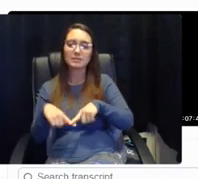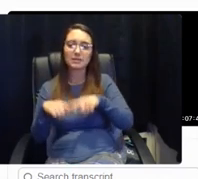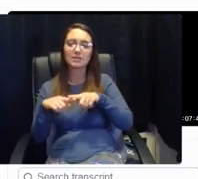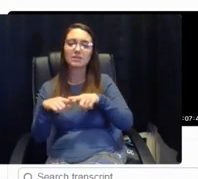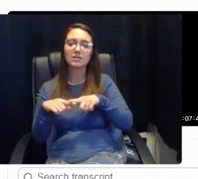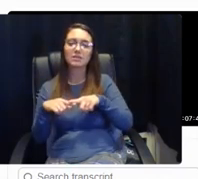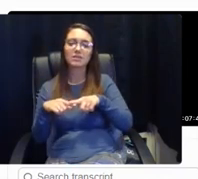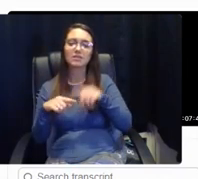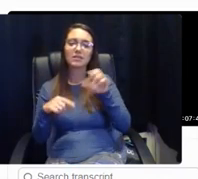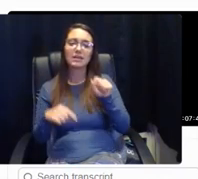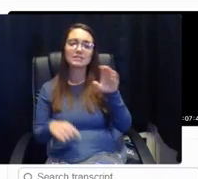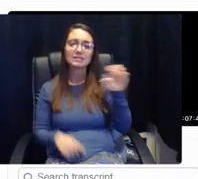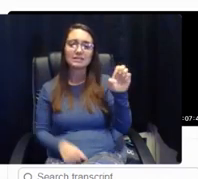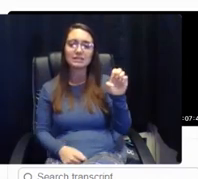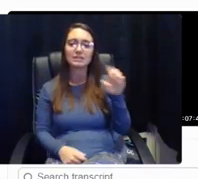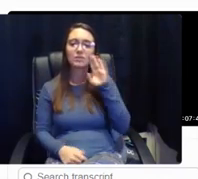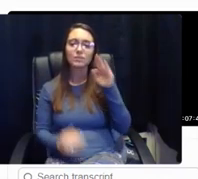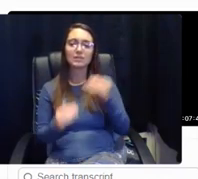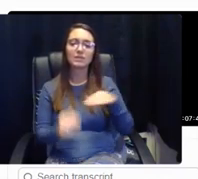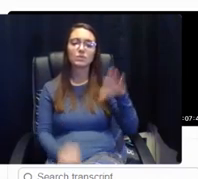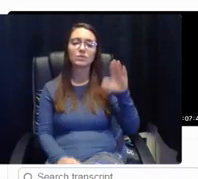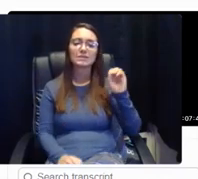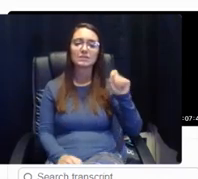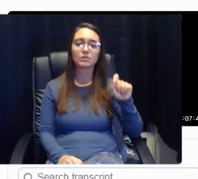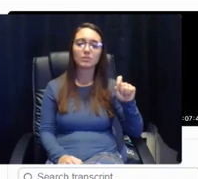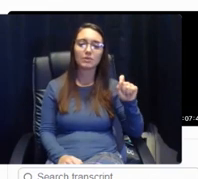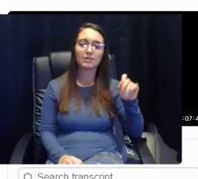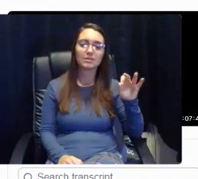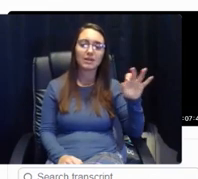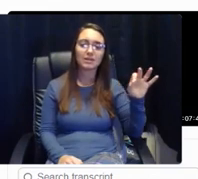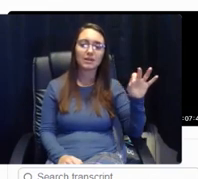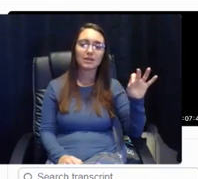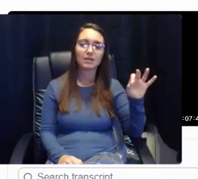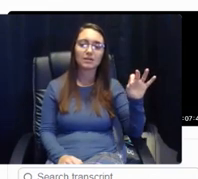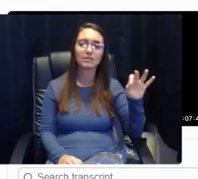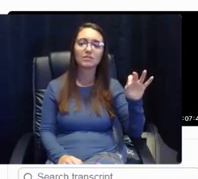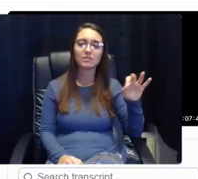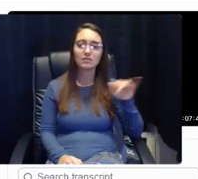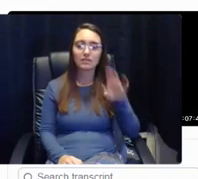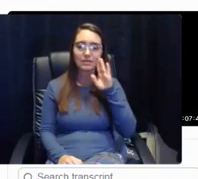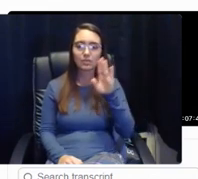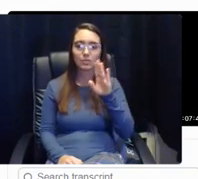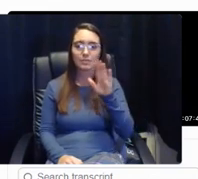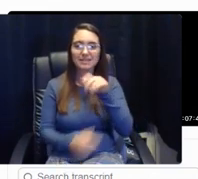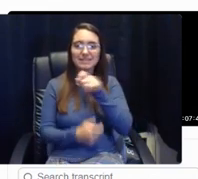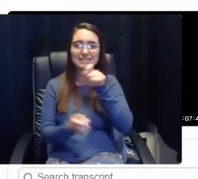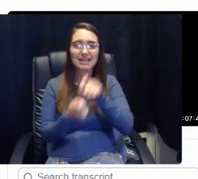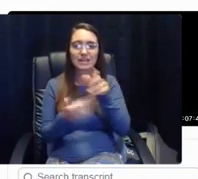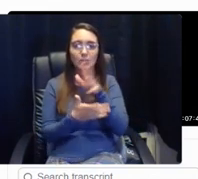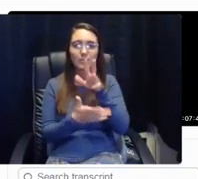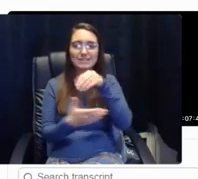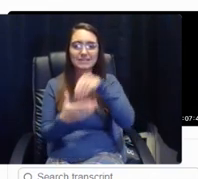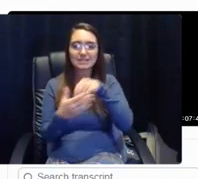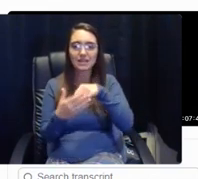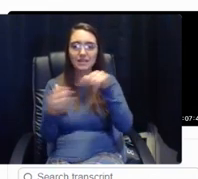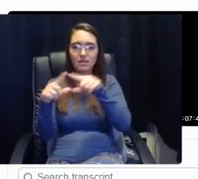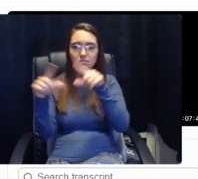SCE, and therefore it's 0.99 per SC. And that is exactly what we see in here. That is